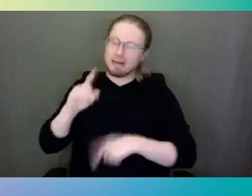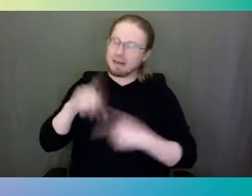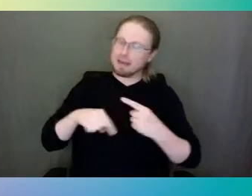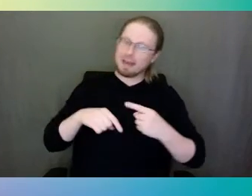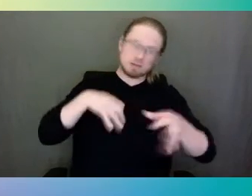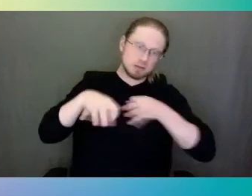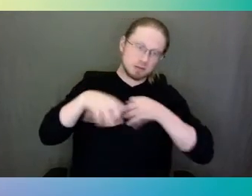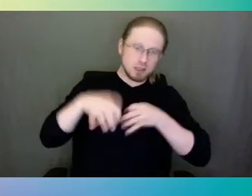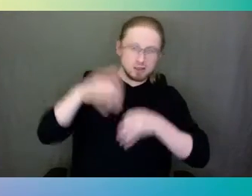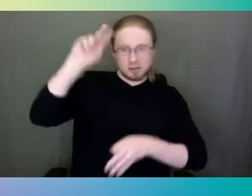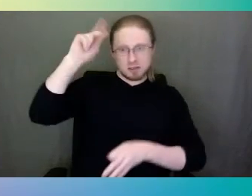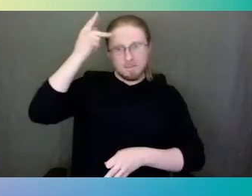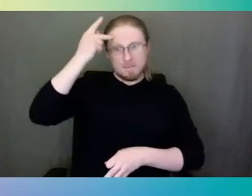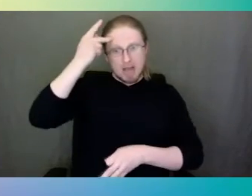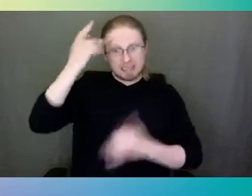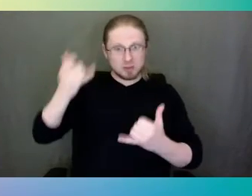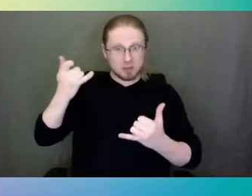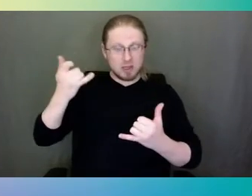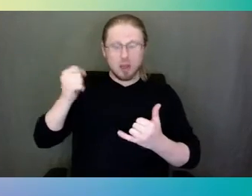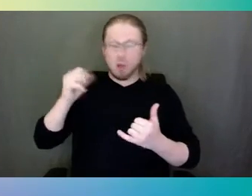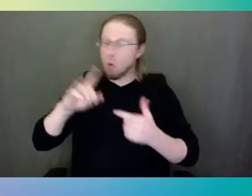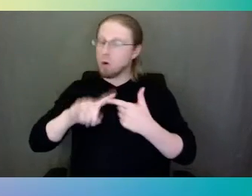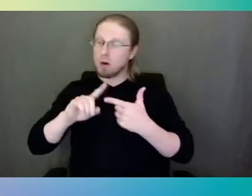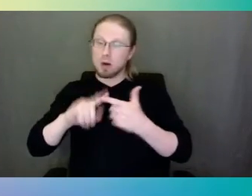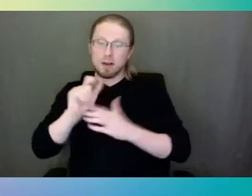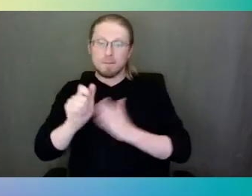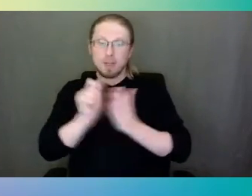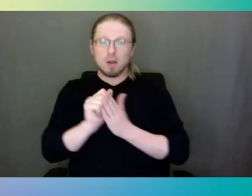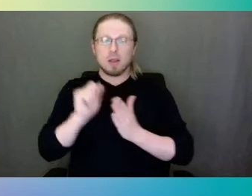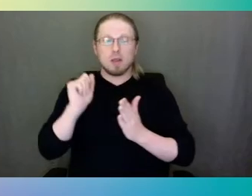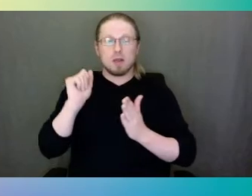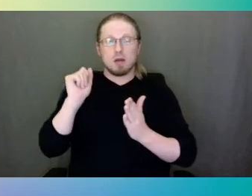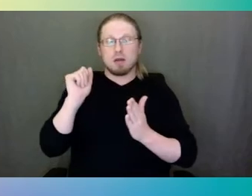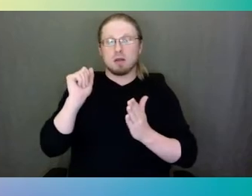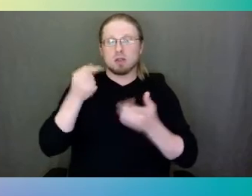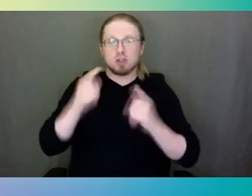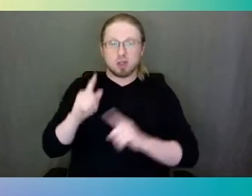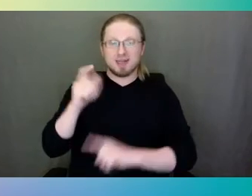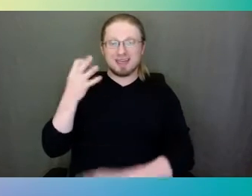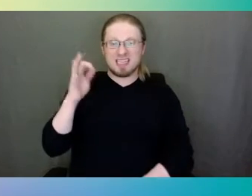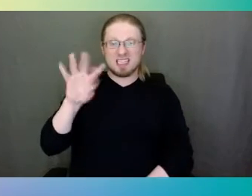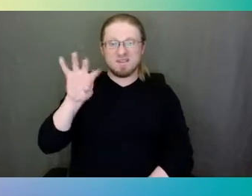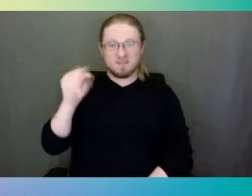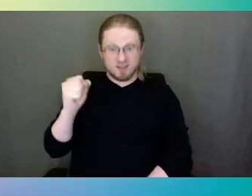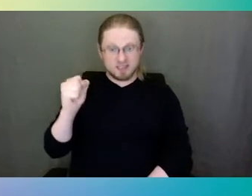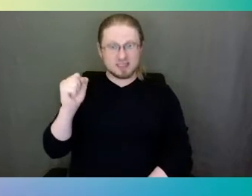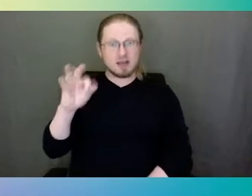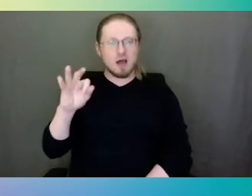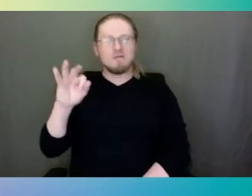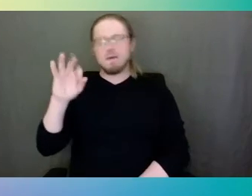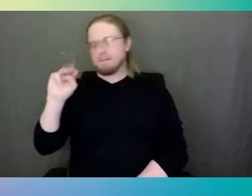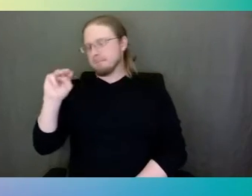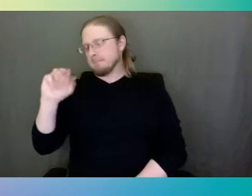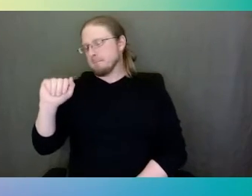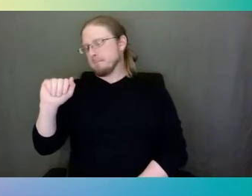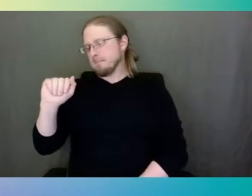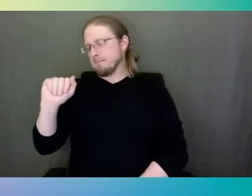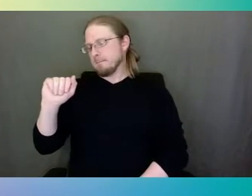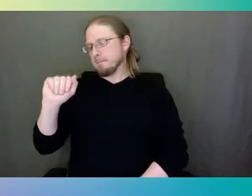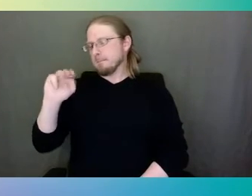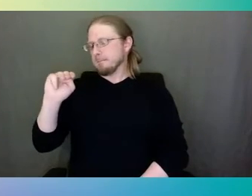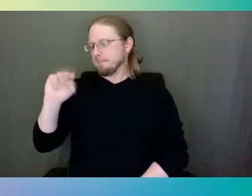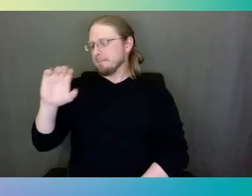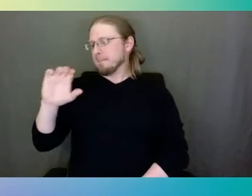at all today, or this period of the 1950s of McCarthyism and how that impacted